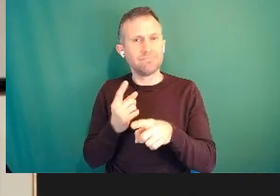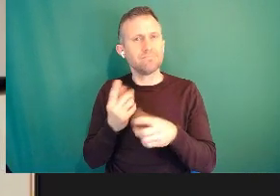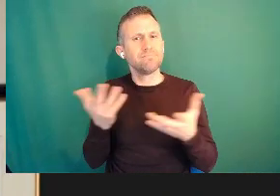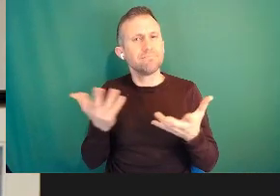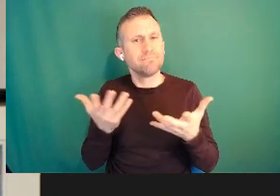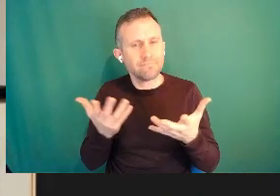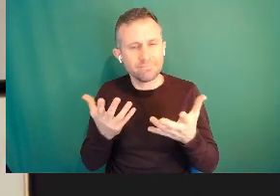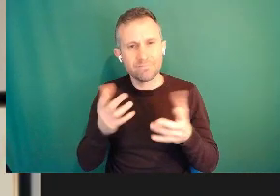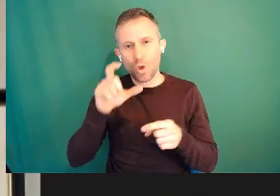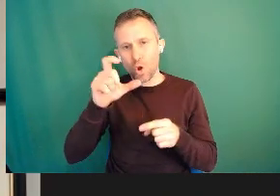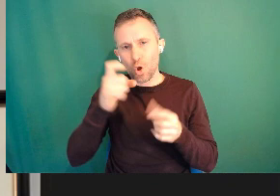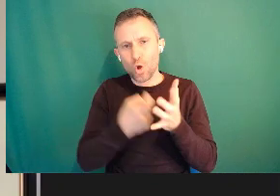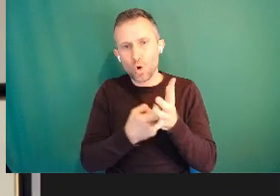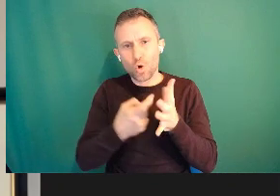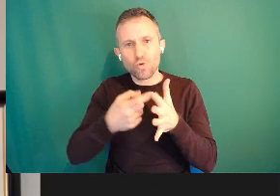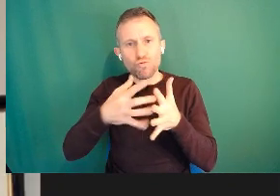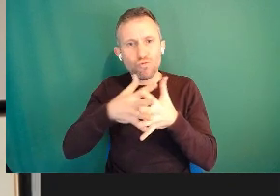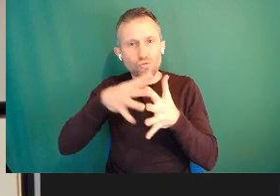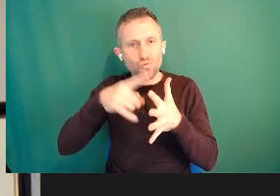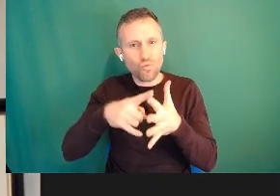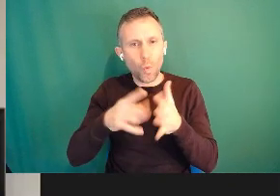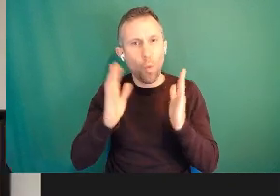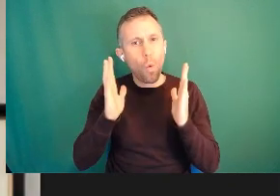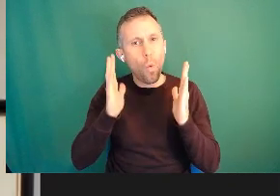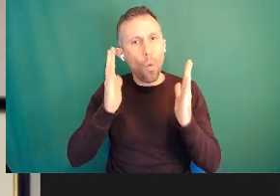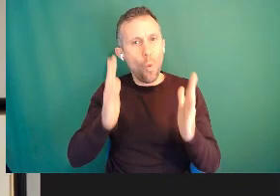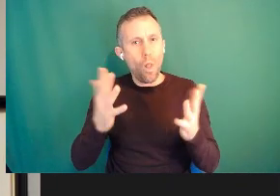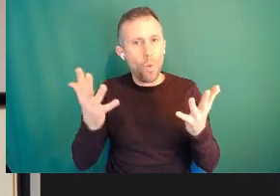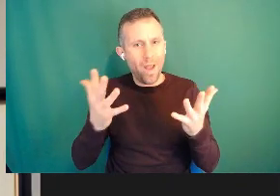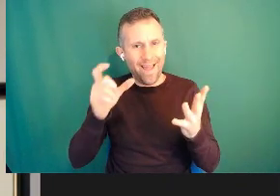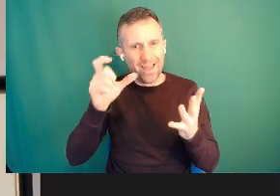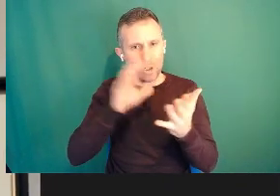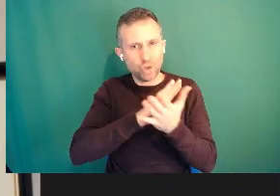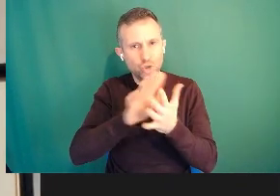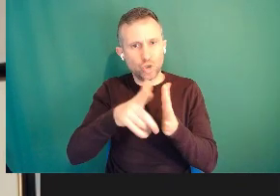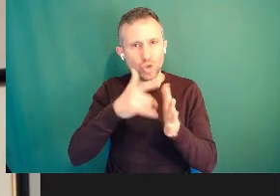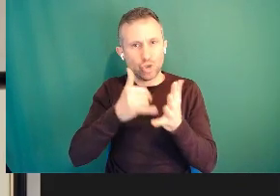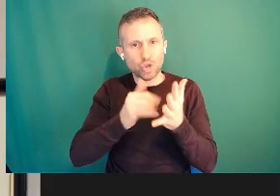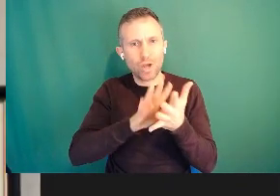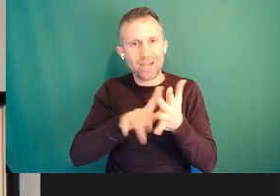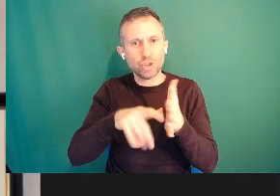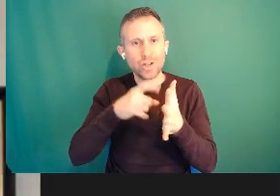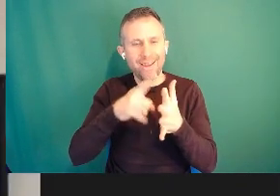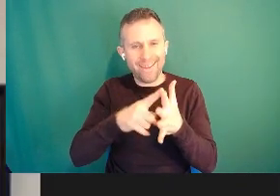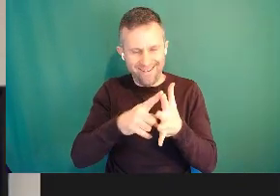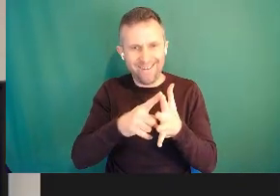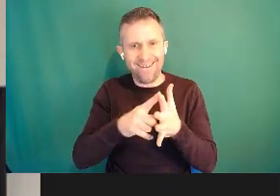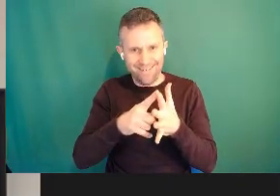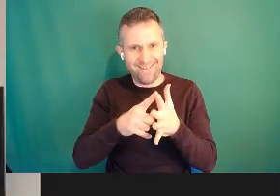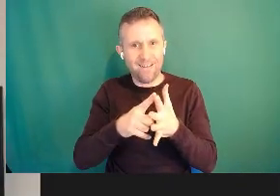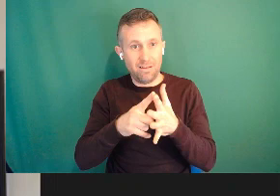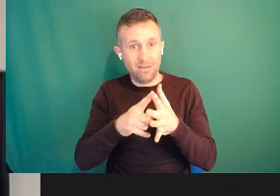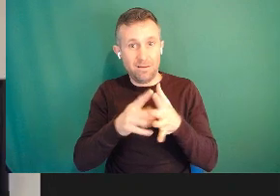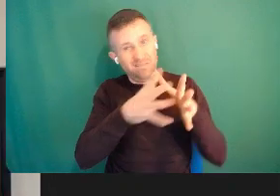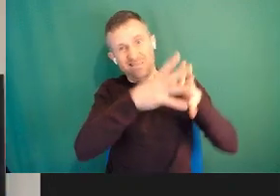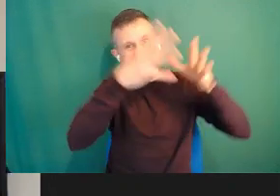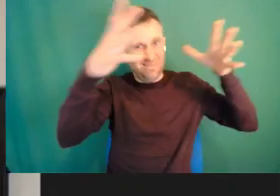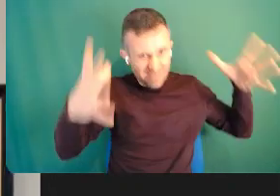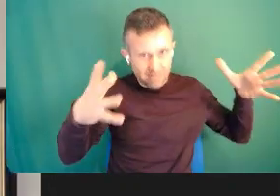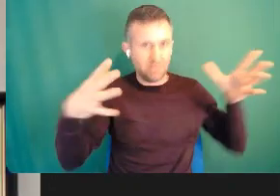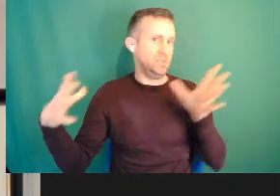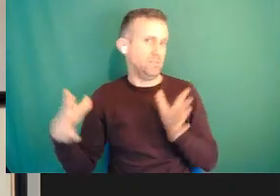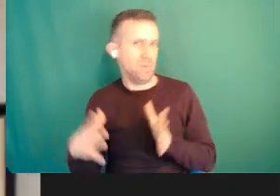kind of downsized when they came to West Horsley Place. They had properties, they had other properties in London and in Chester, and they kind of